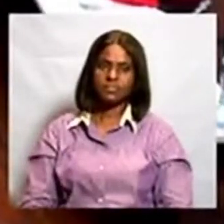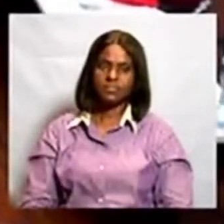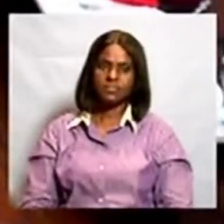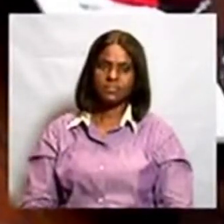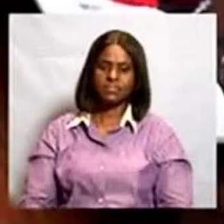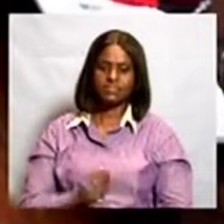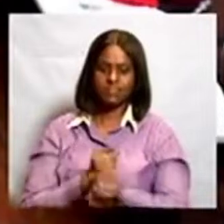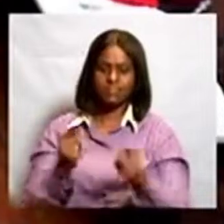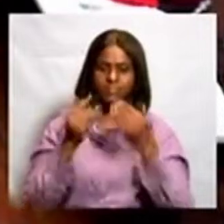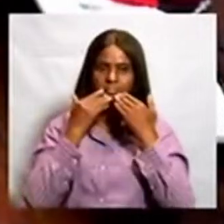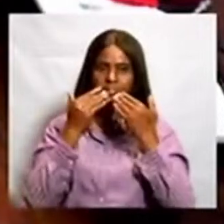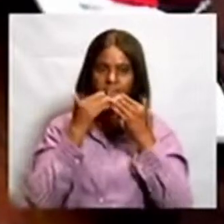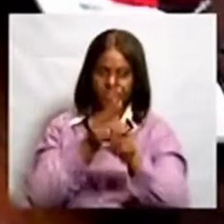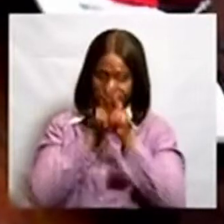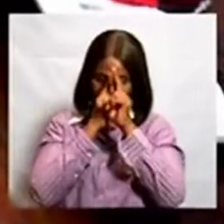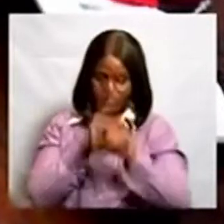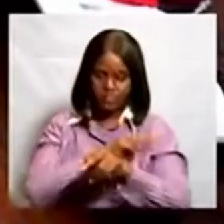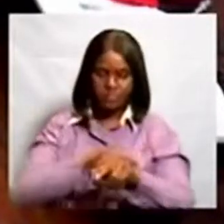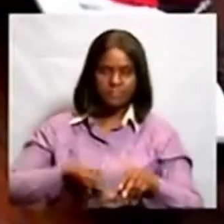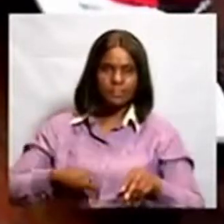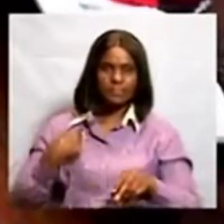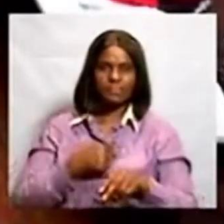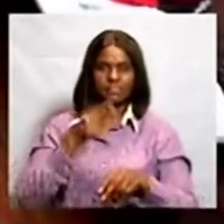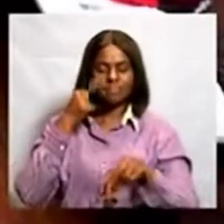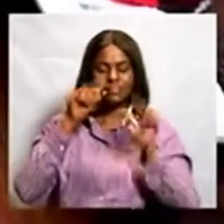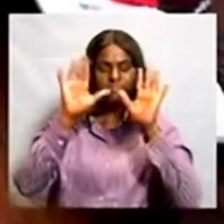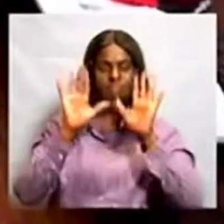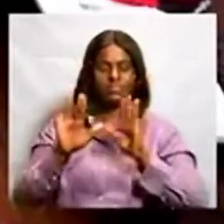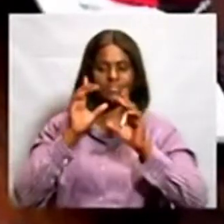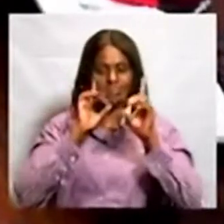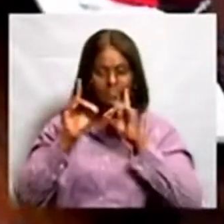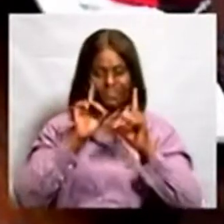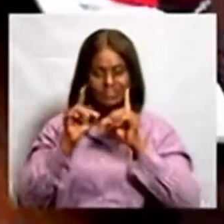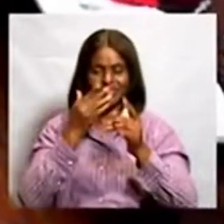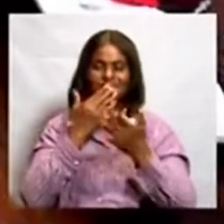And just thank you, honorable members, for the wonderful debate. It's